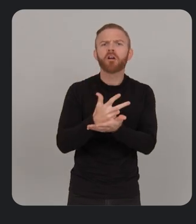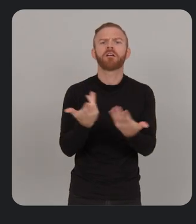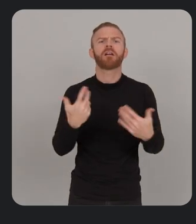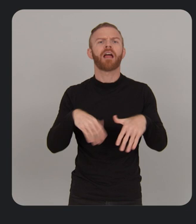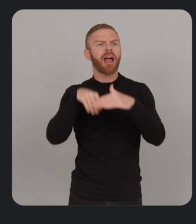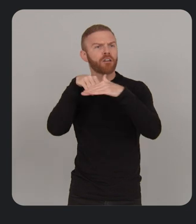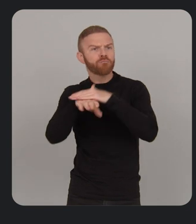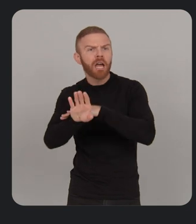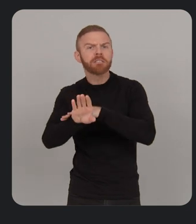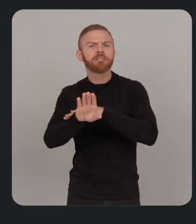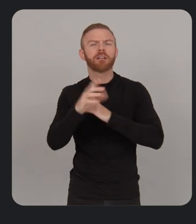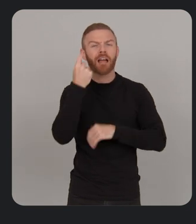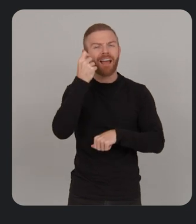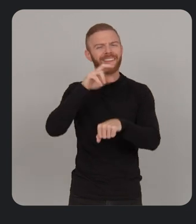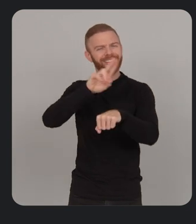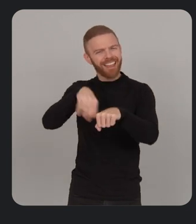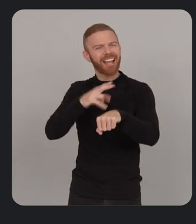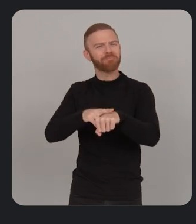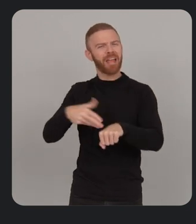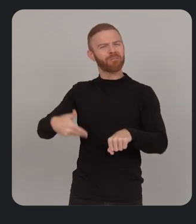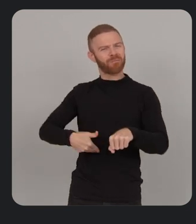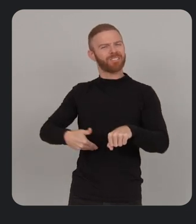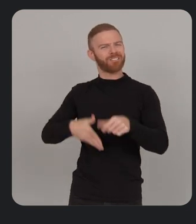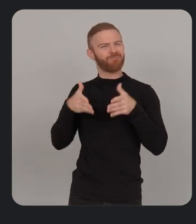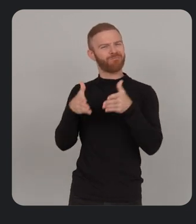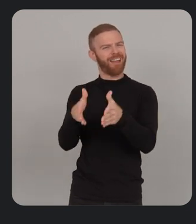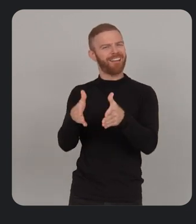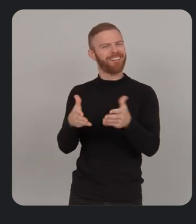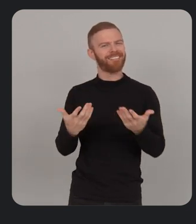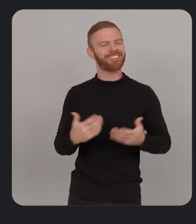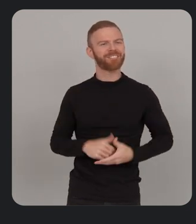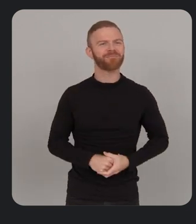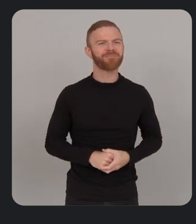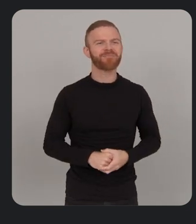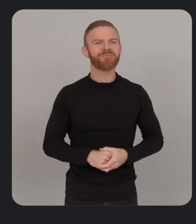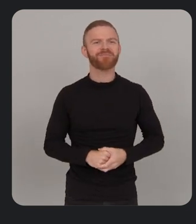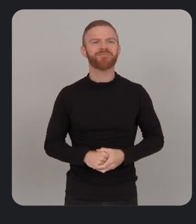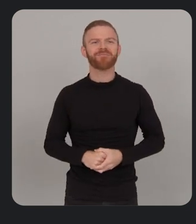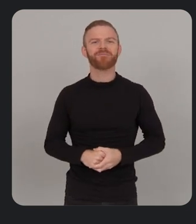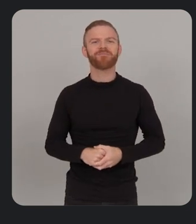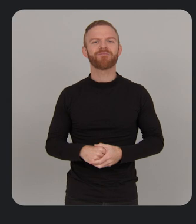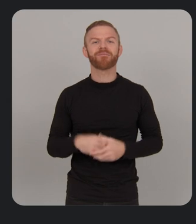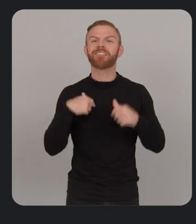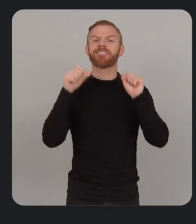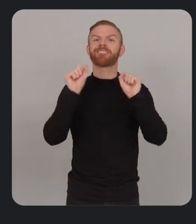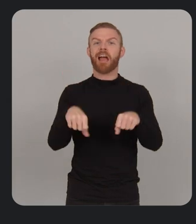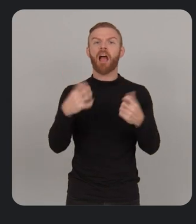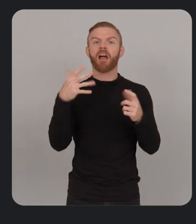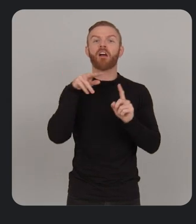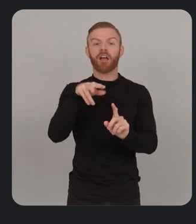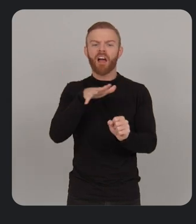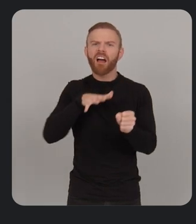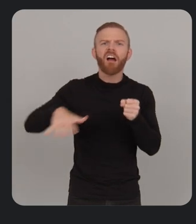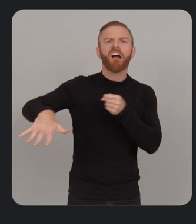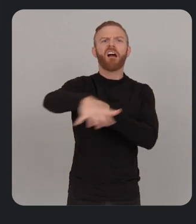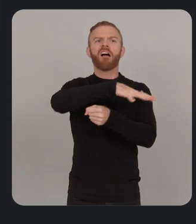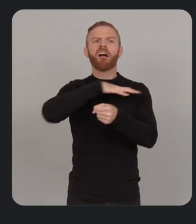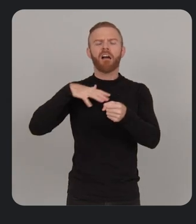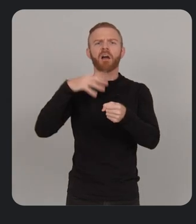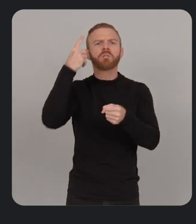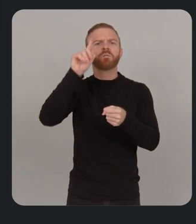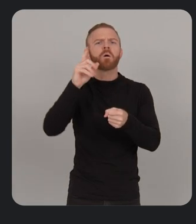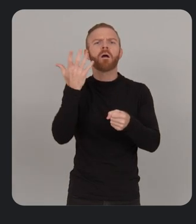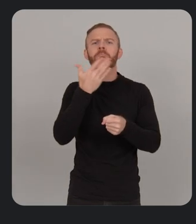parking and entrances, in a more natural and intuitive way. I can also browse the